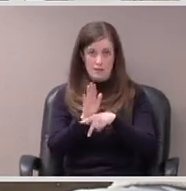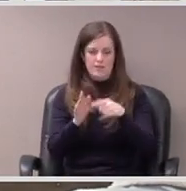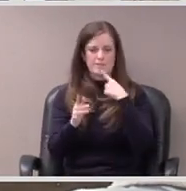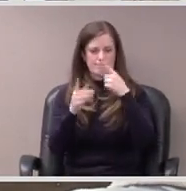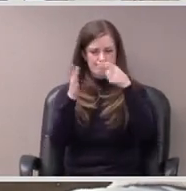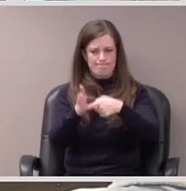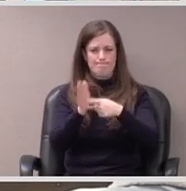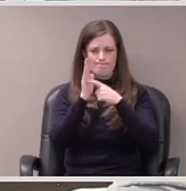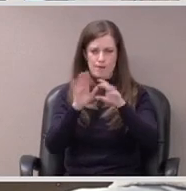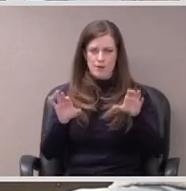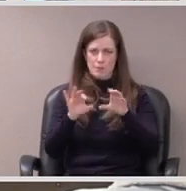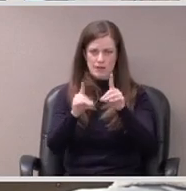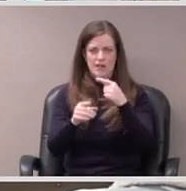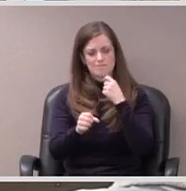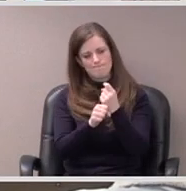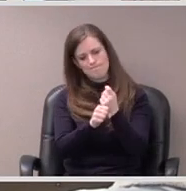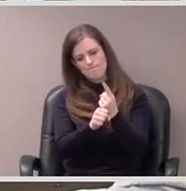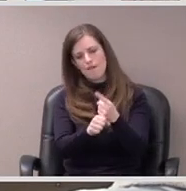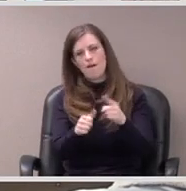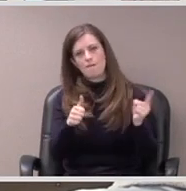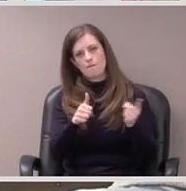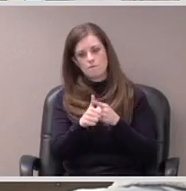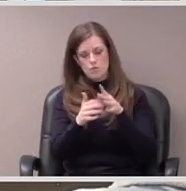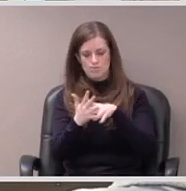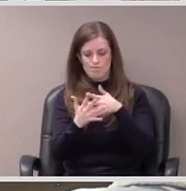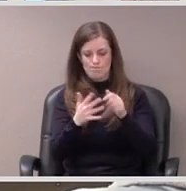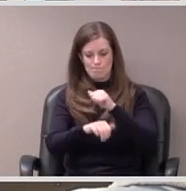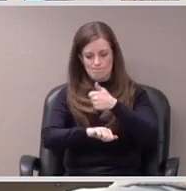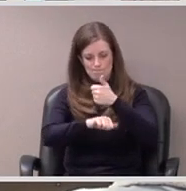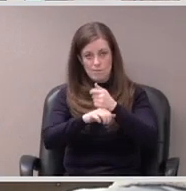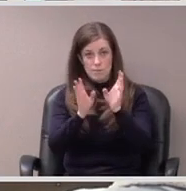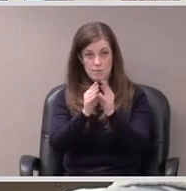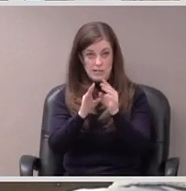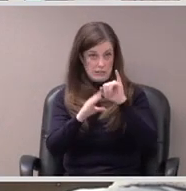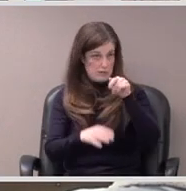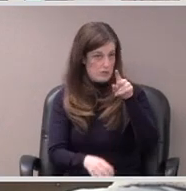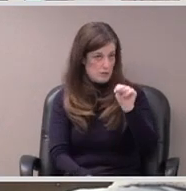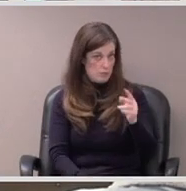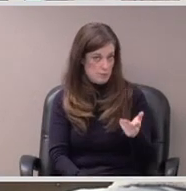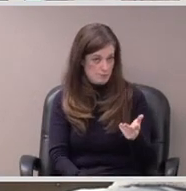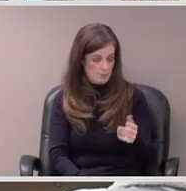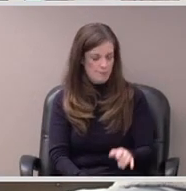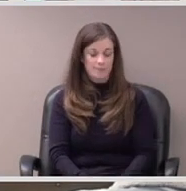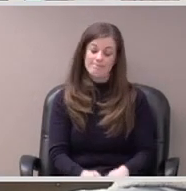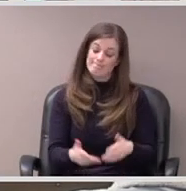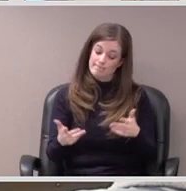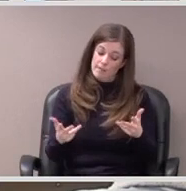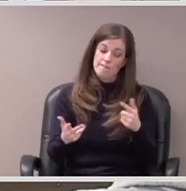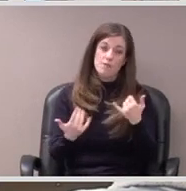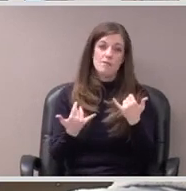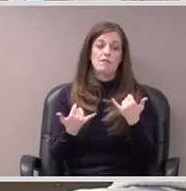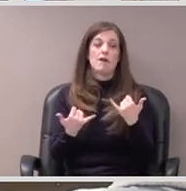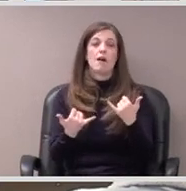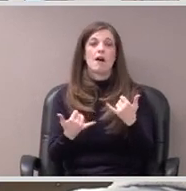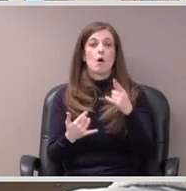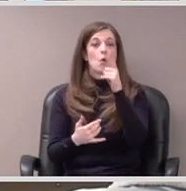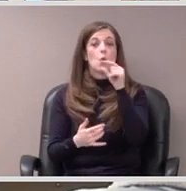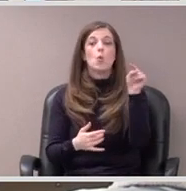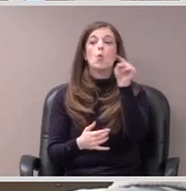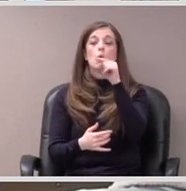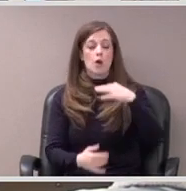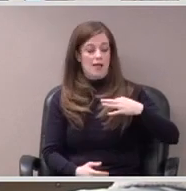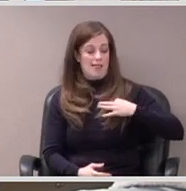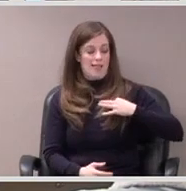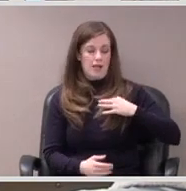done annually at the first regularly scheduled board meeting held in January. Therefore, the officers so elected shall serve